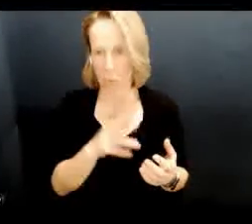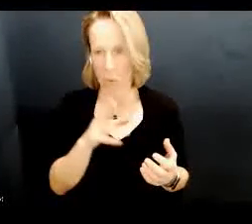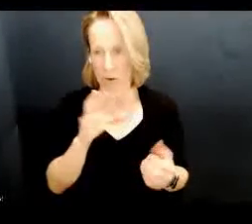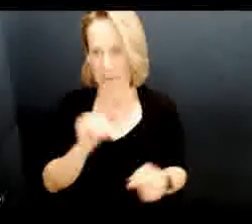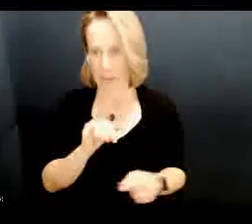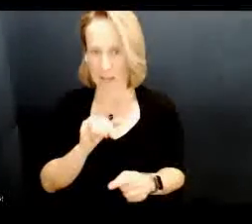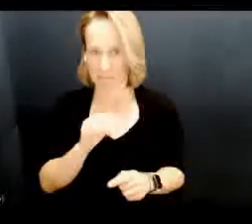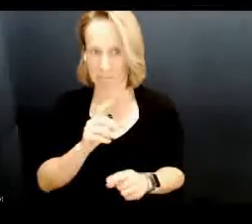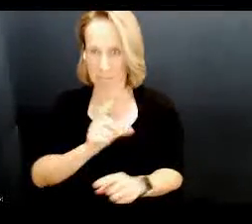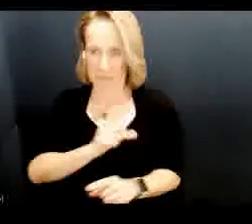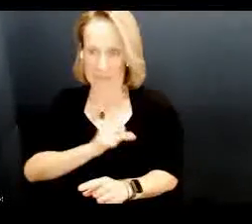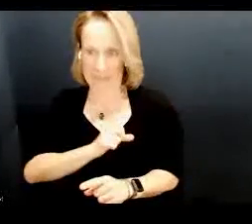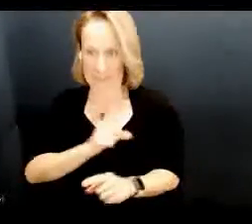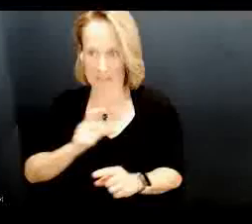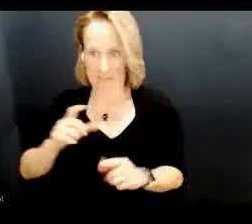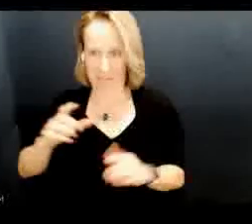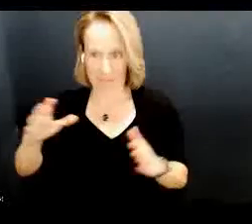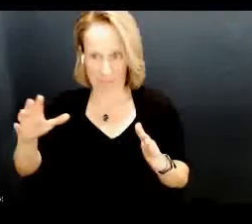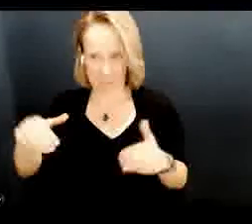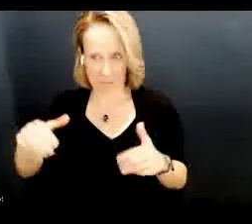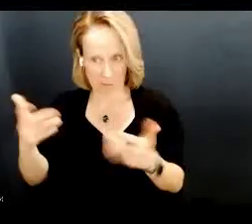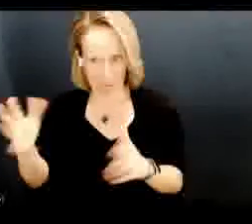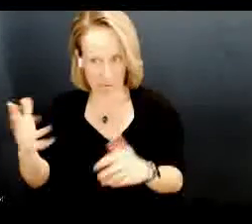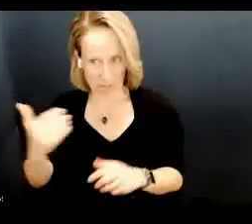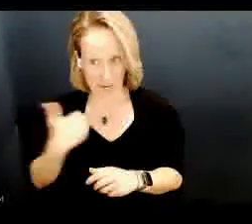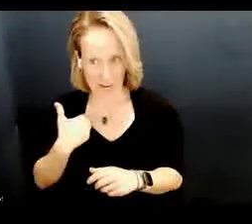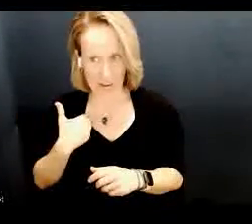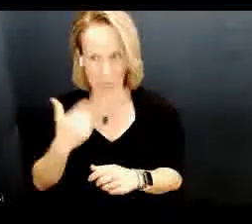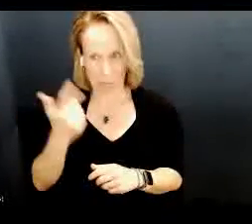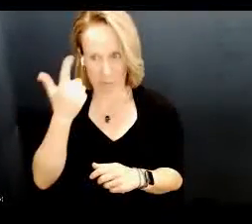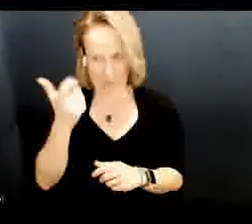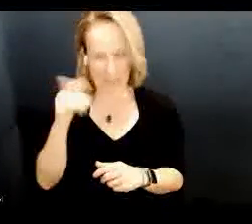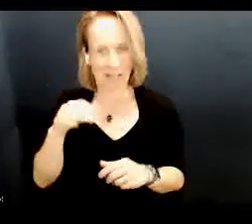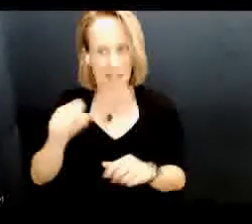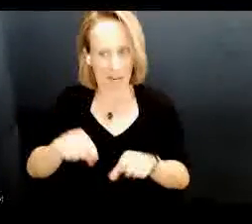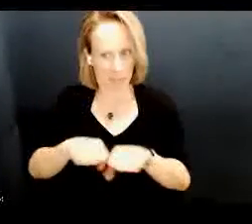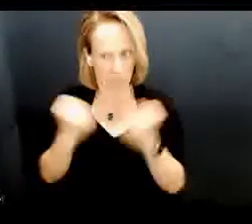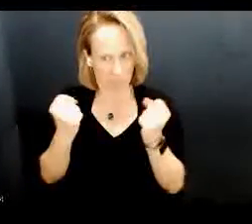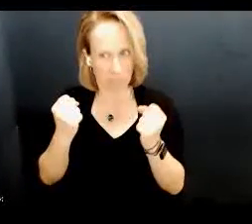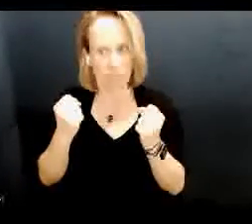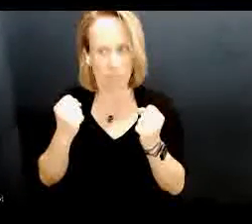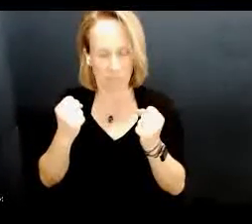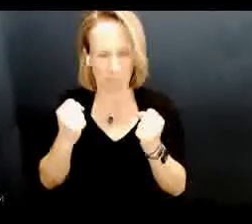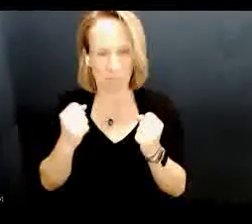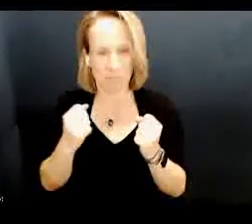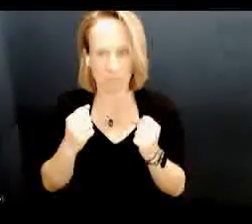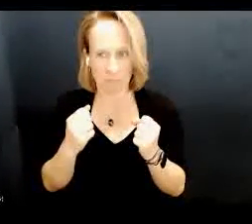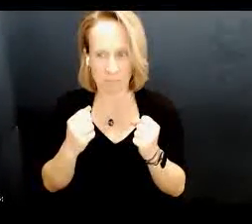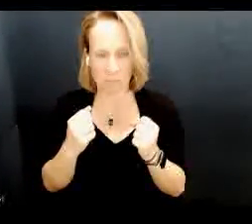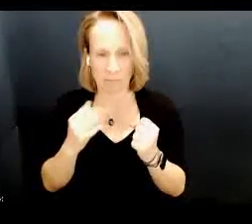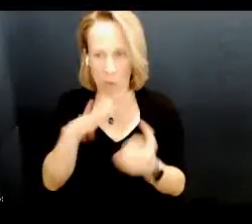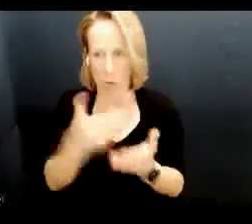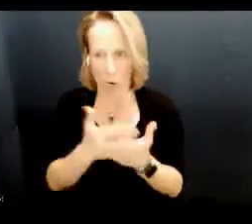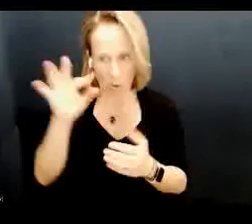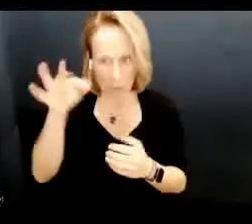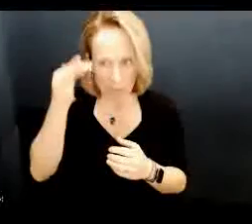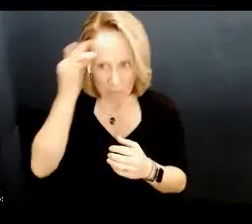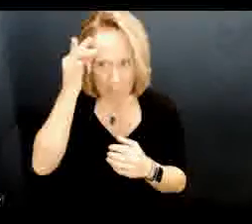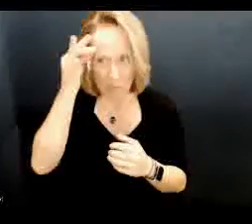have, right? Because this could be a significant violation of all those federal and state